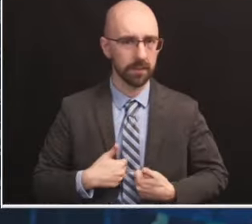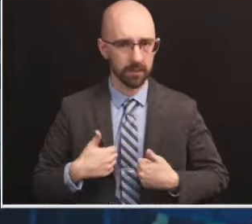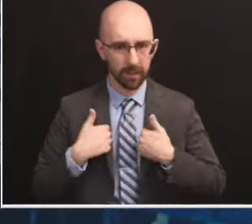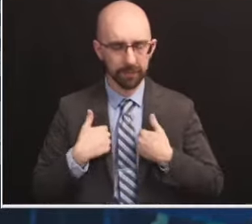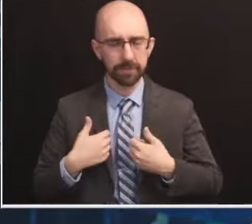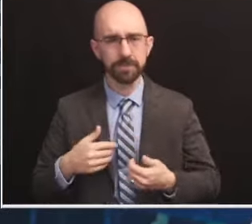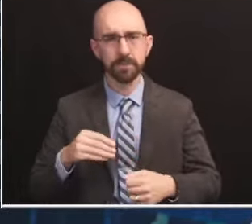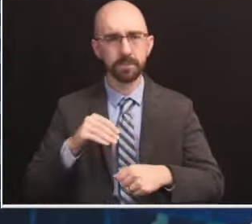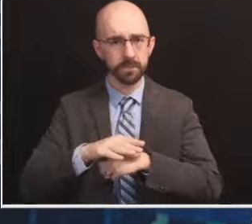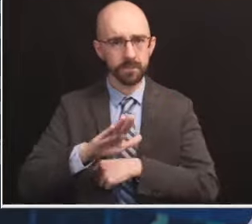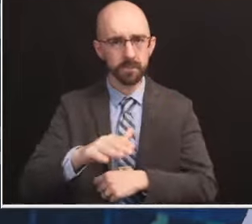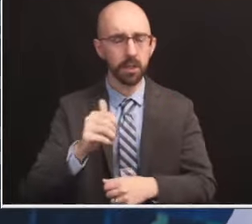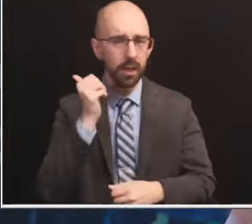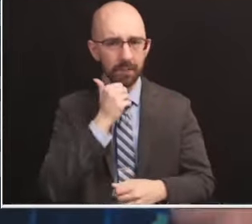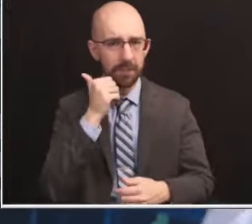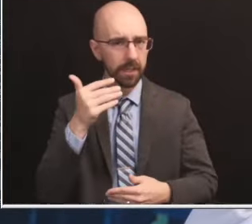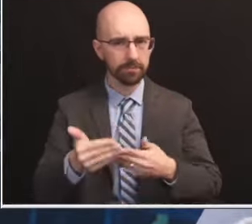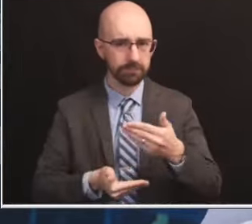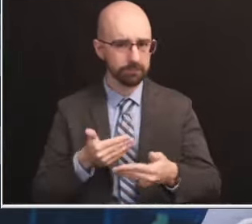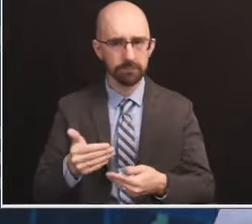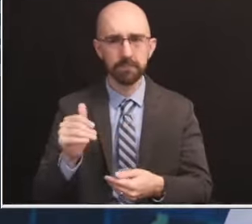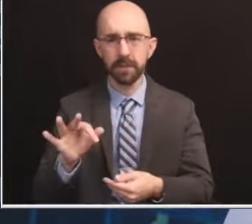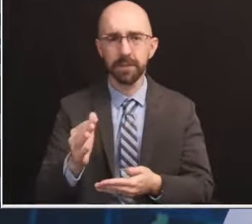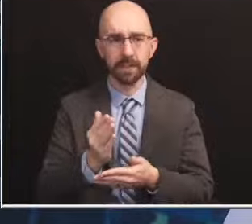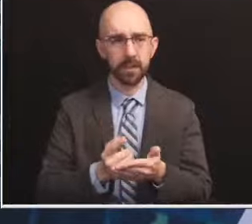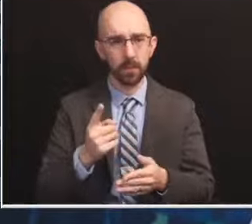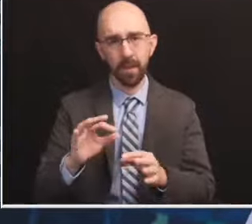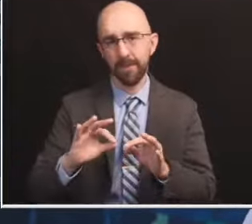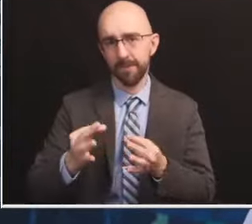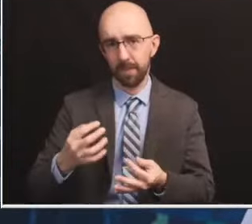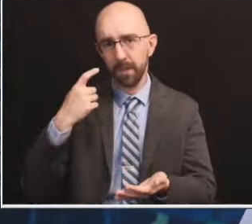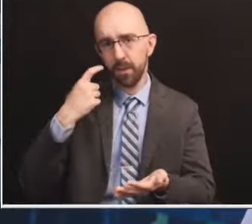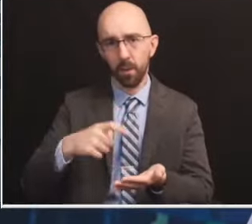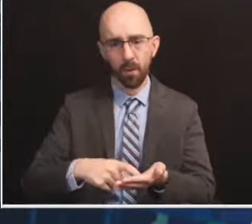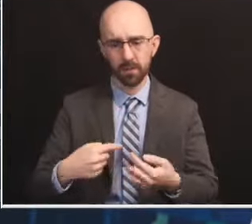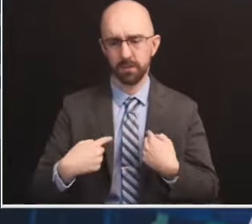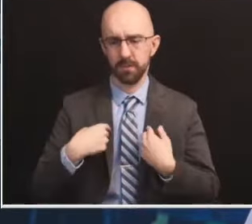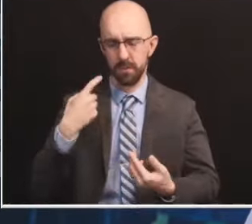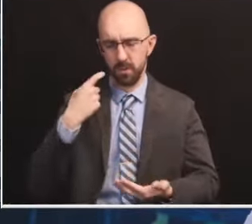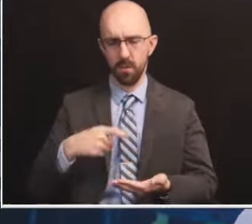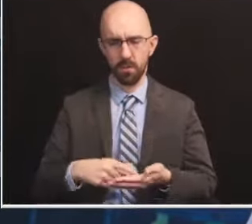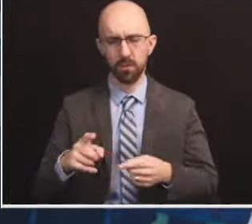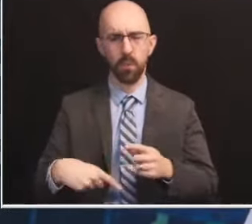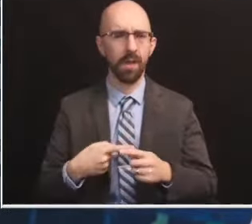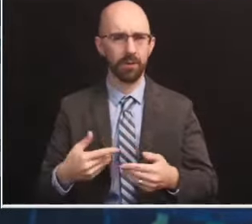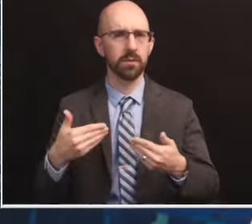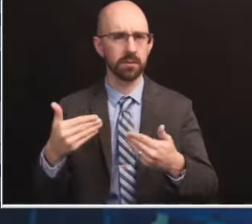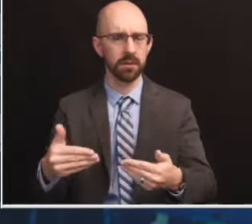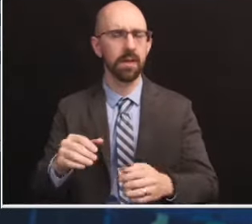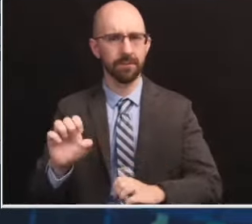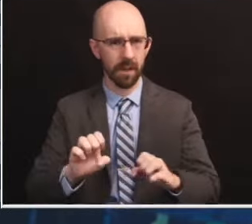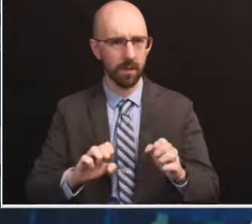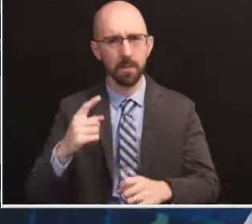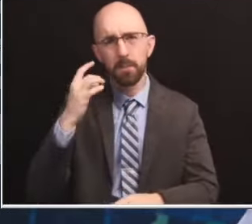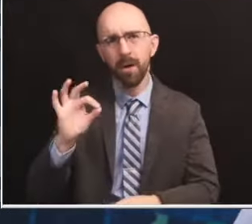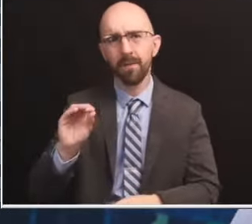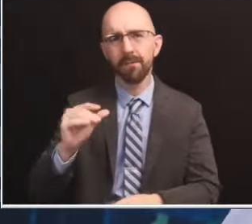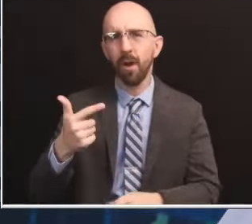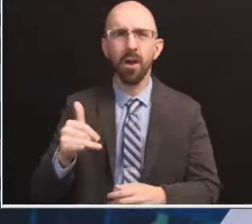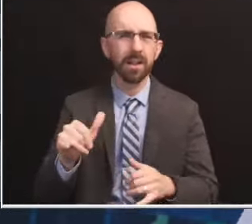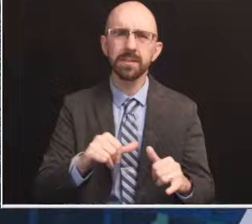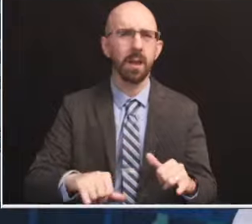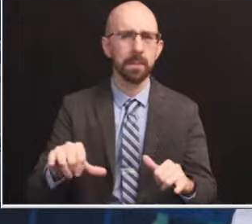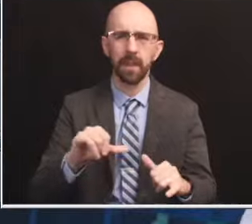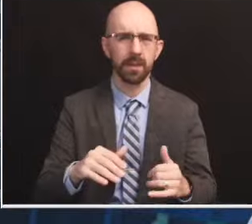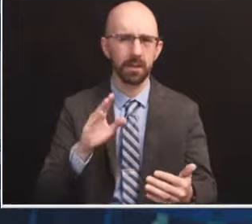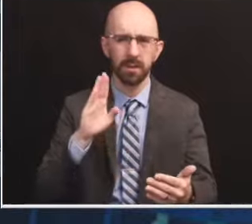your day-to-day? And if family's noticing that, or you're noticing that, that's when you want to get evaluated. And brain fog's common. It can be a bad night's